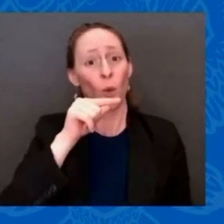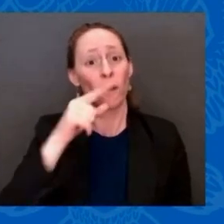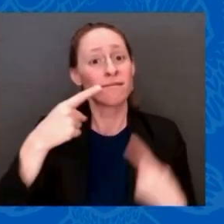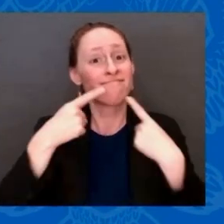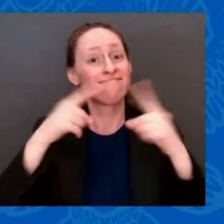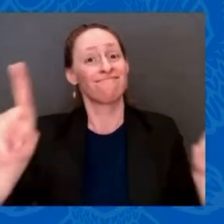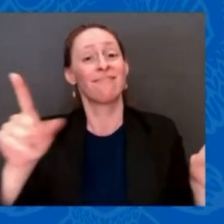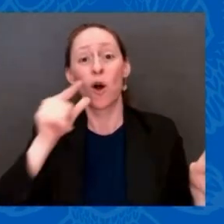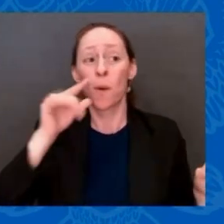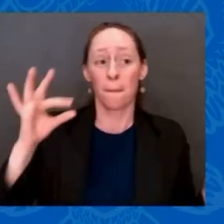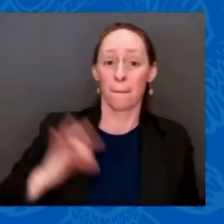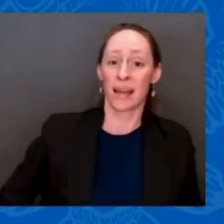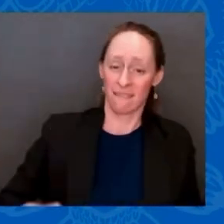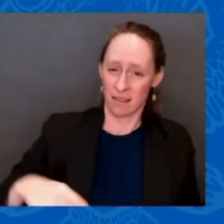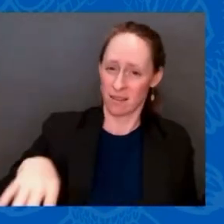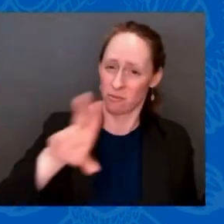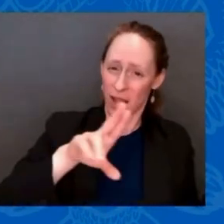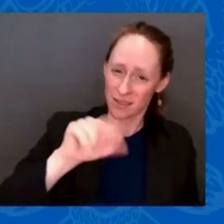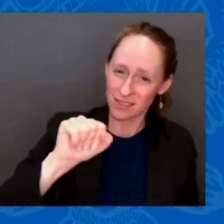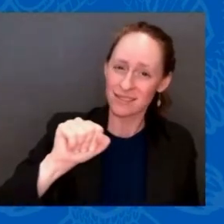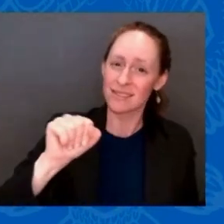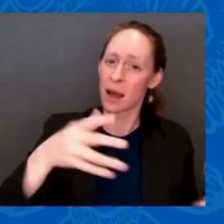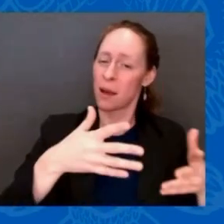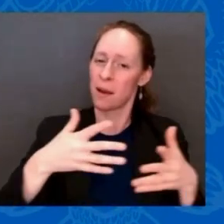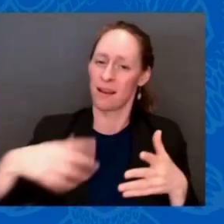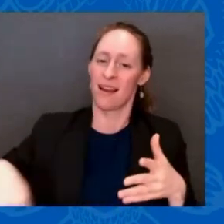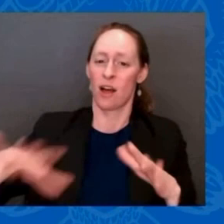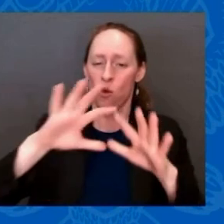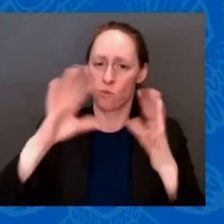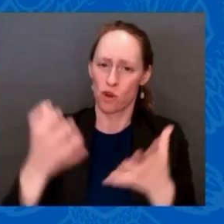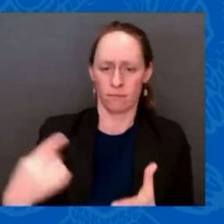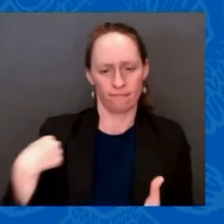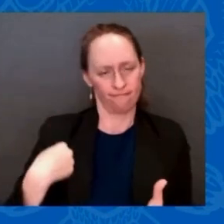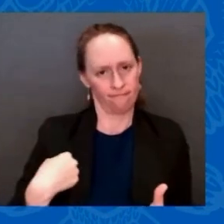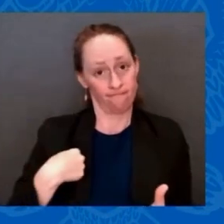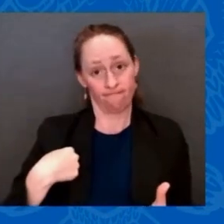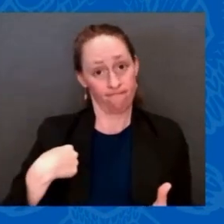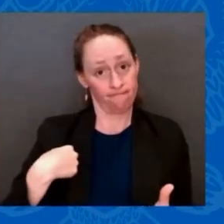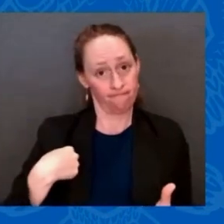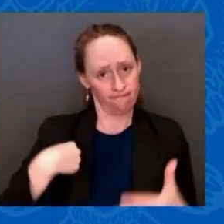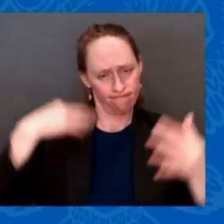Climate Agreement on the first day I came to office. The first day.